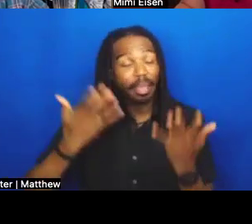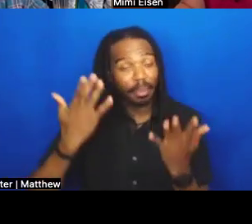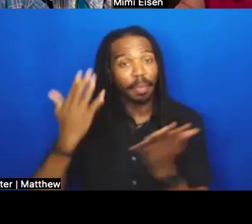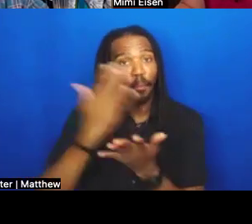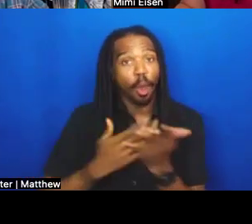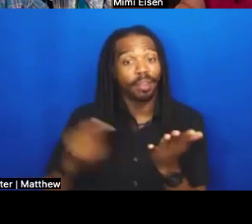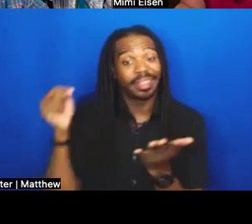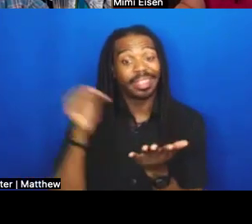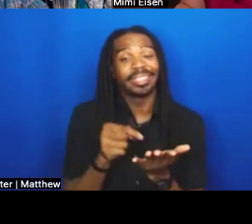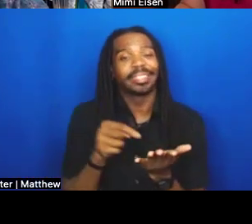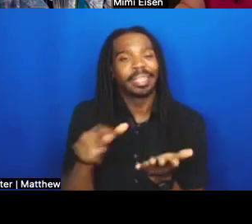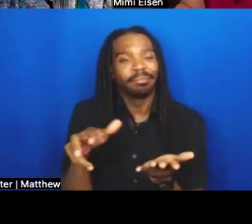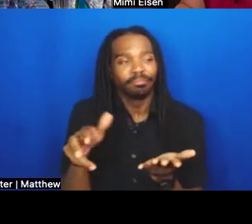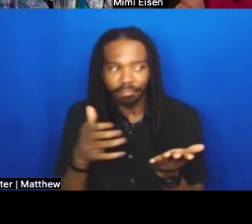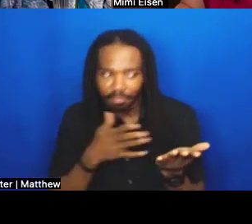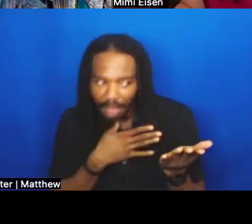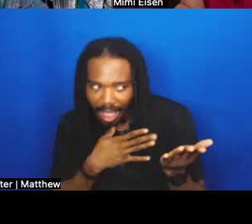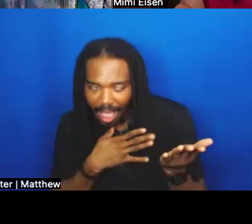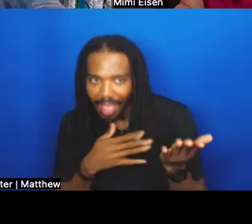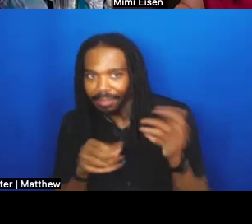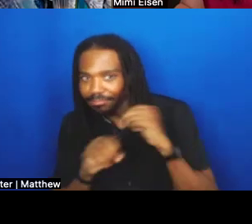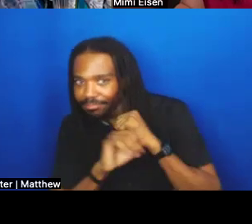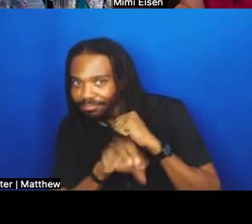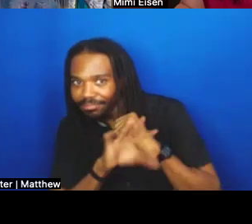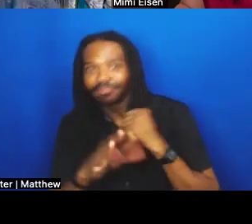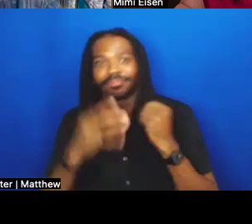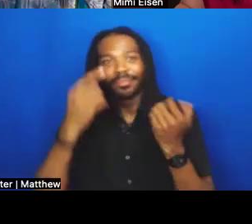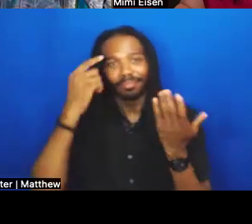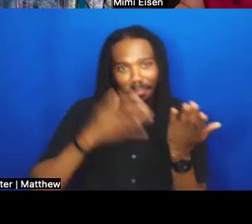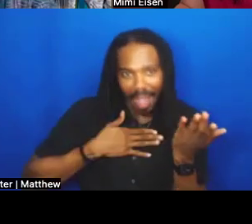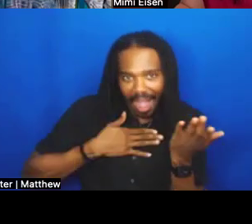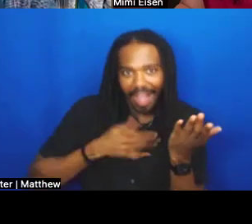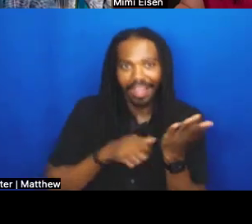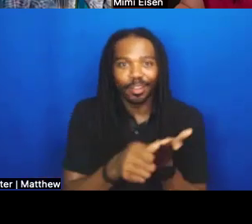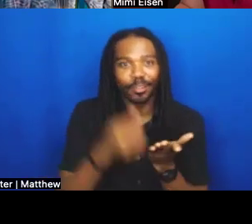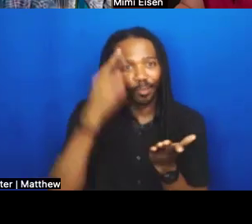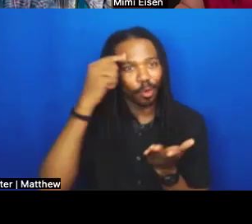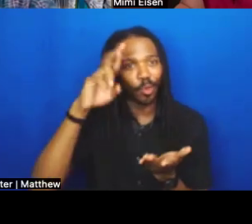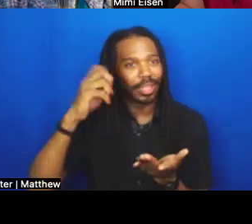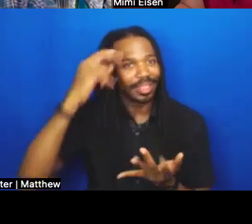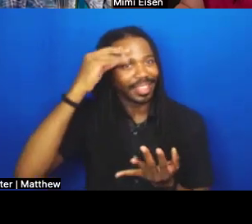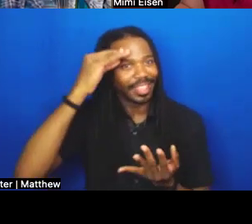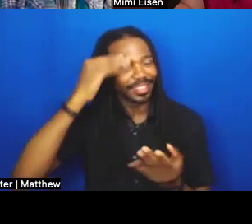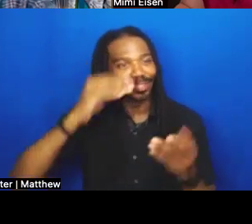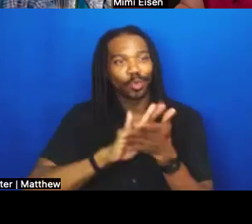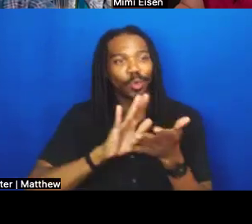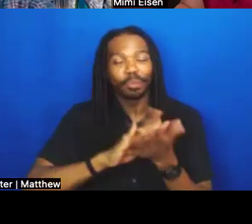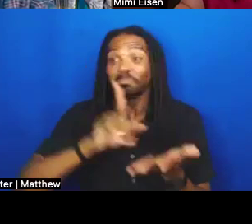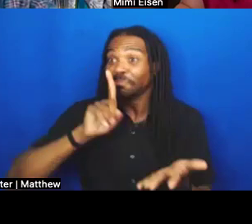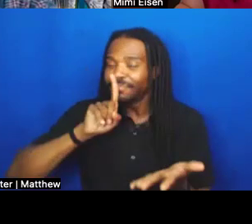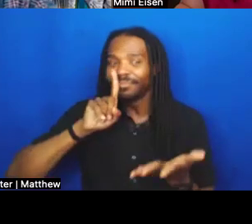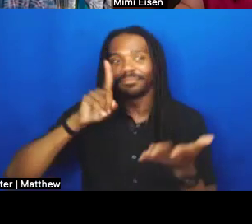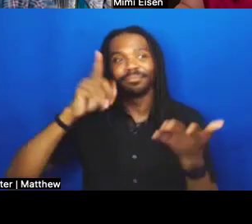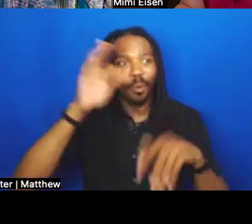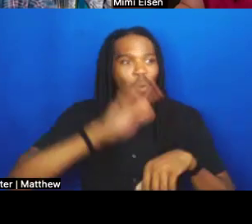selfishly trying to promote my article in Rethinking Schools, right? Which is not on the 250th revolution